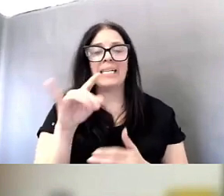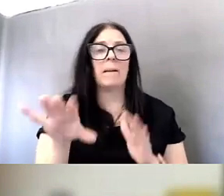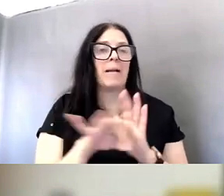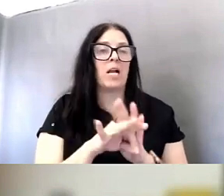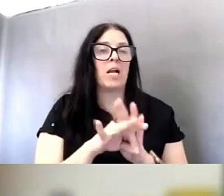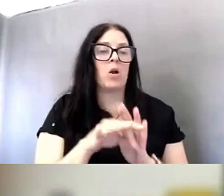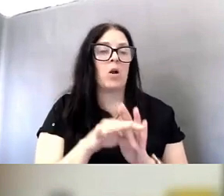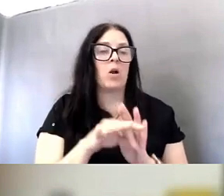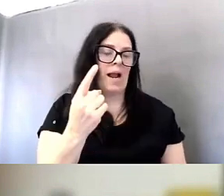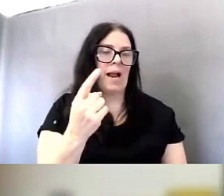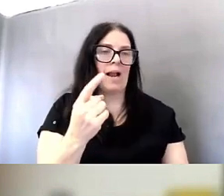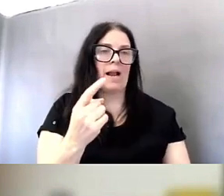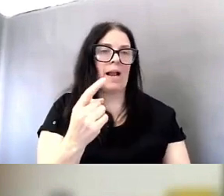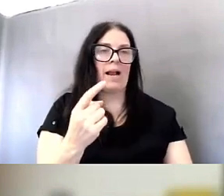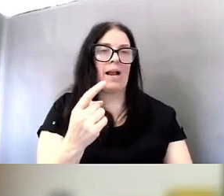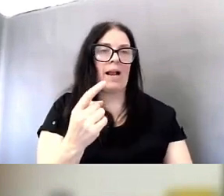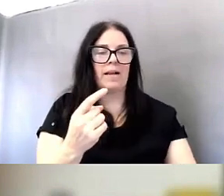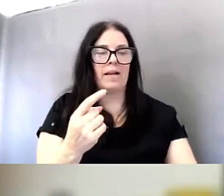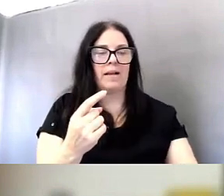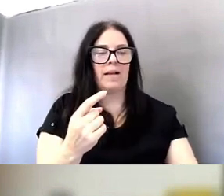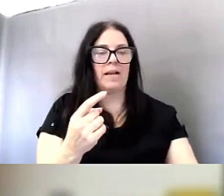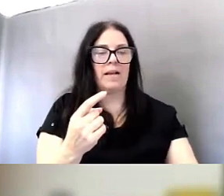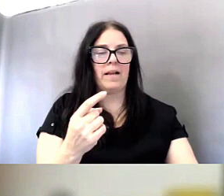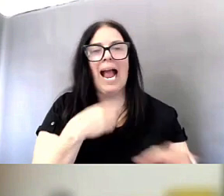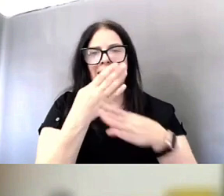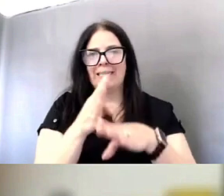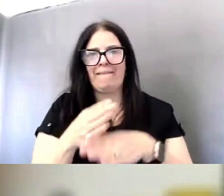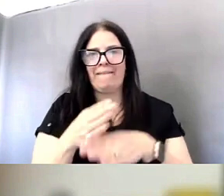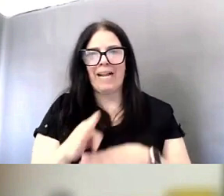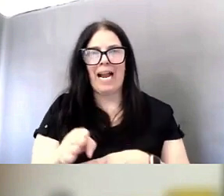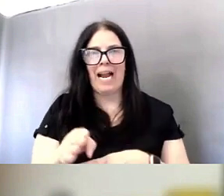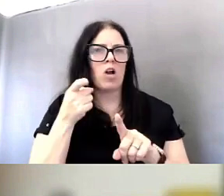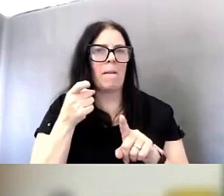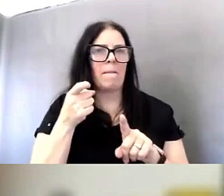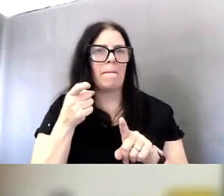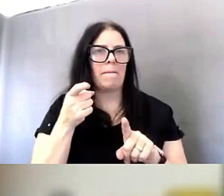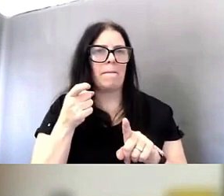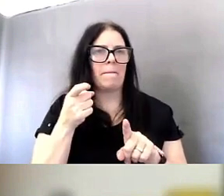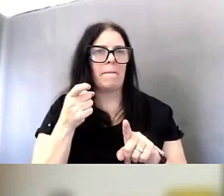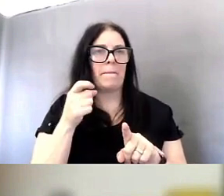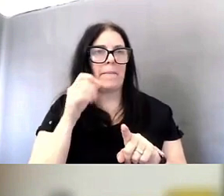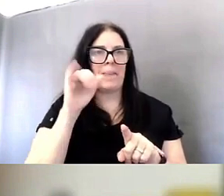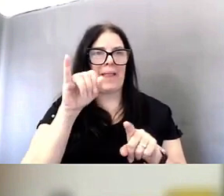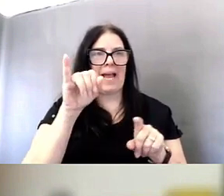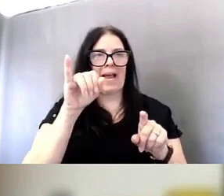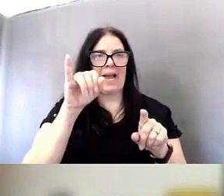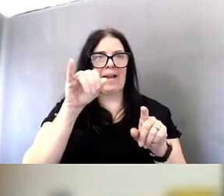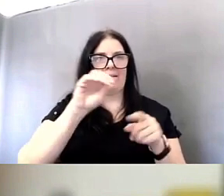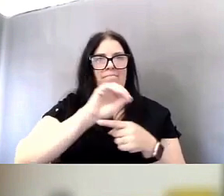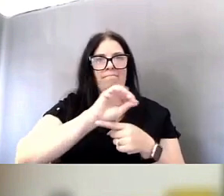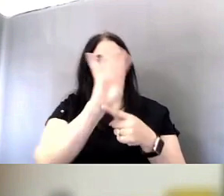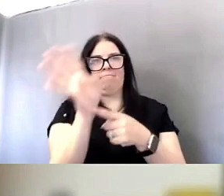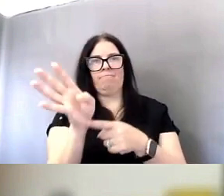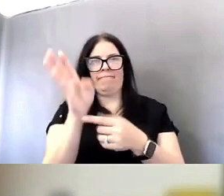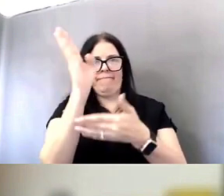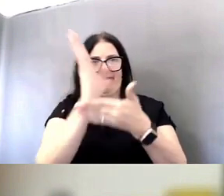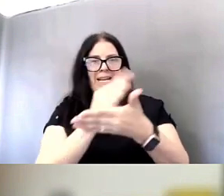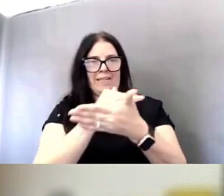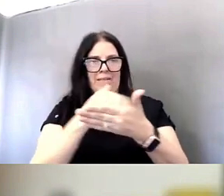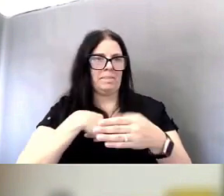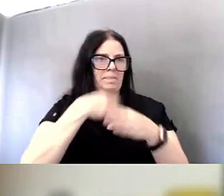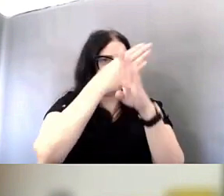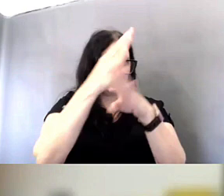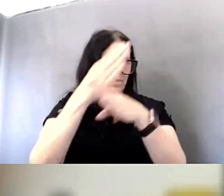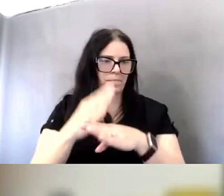I just subdivided them from the great big Venn diagram. And then it took quite